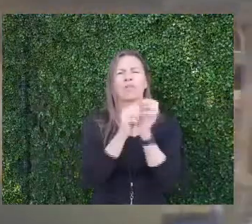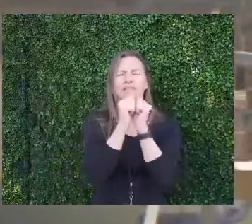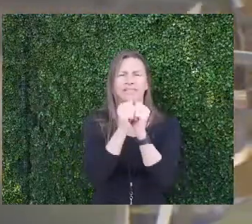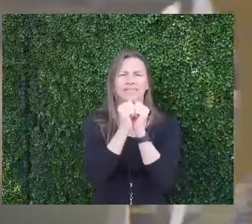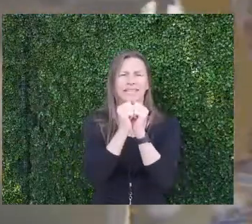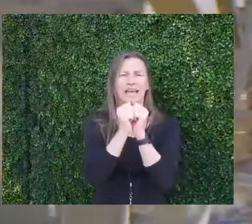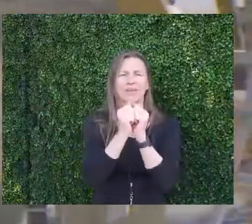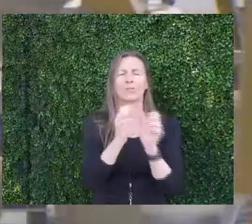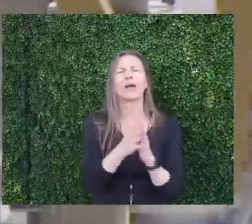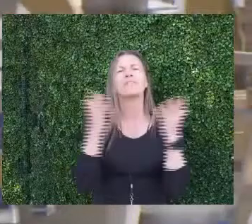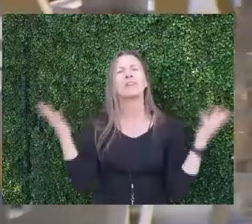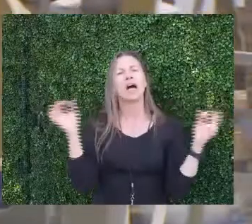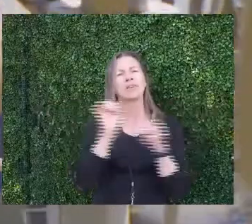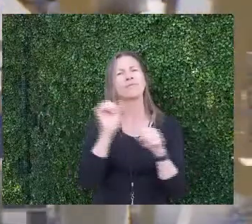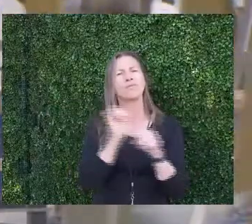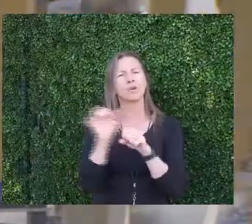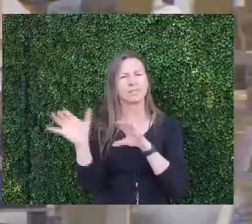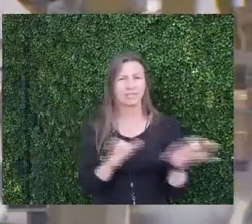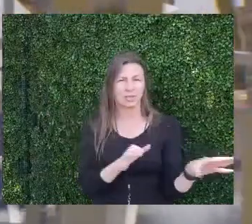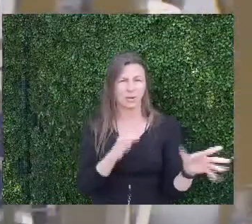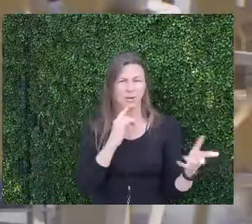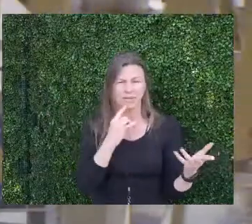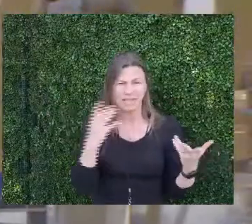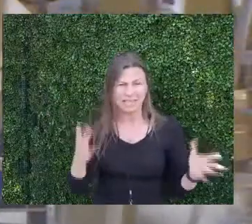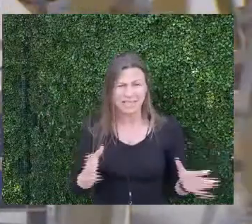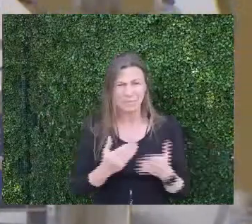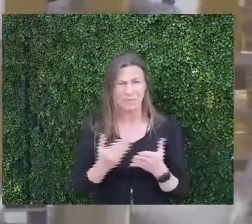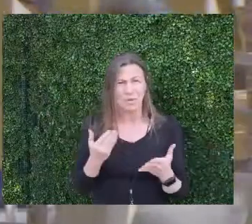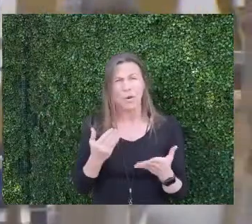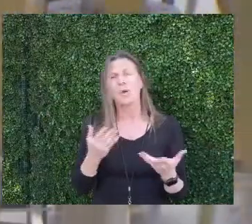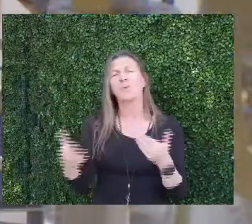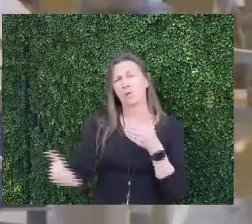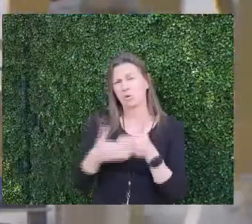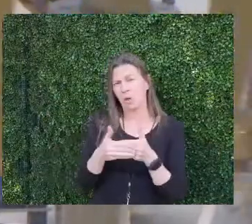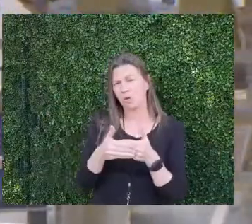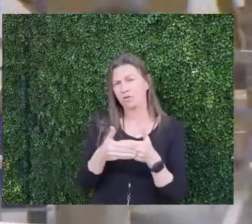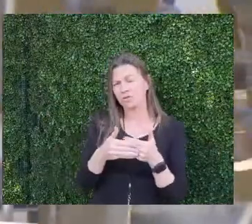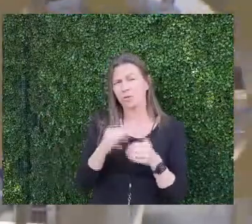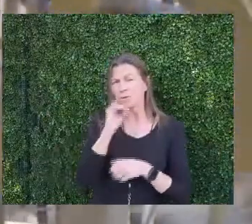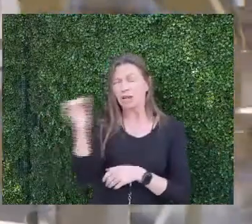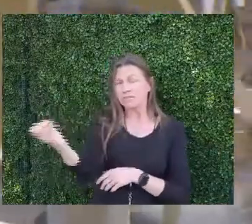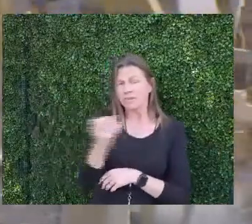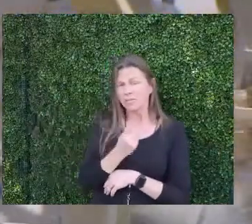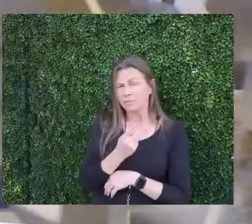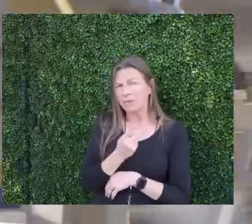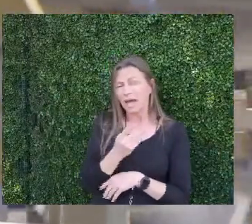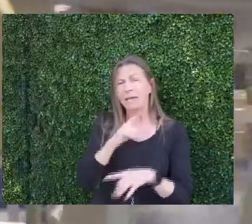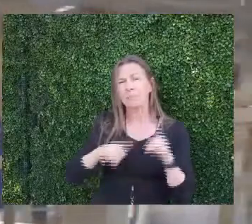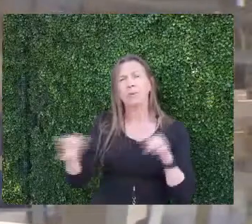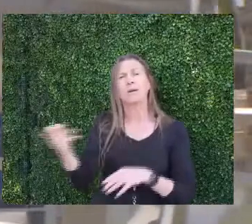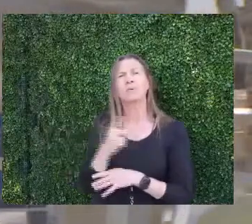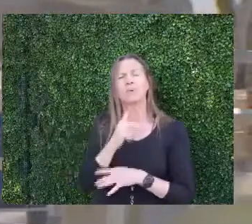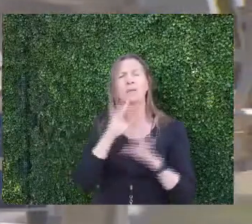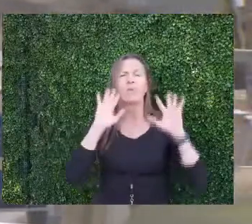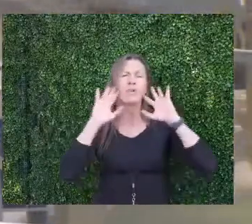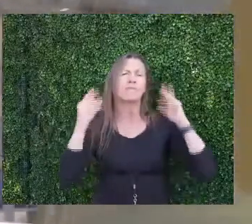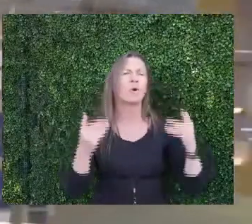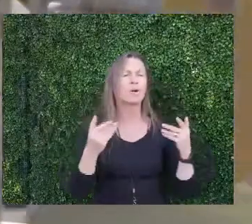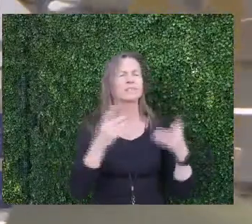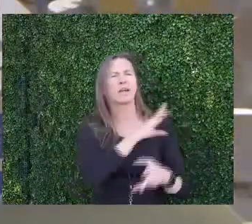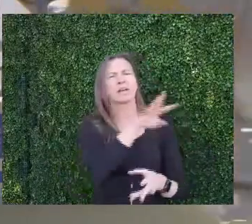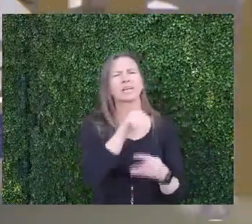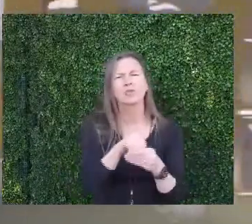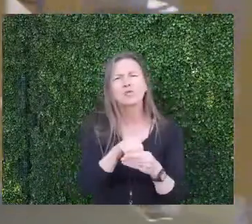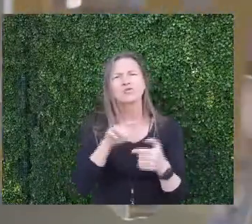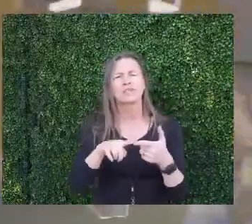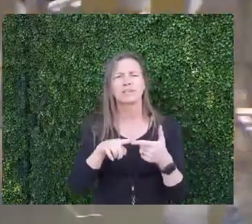do because I said this, and I'll close. We're not just coming back. We're going to come back more focused on inclusion, more focused on